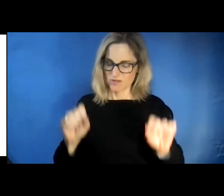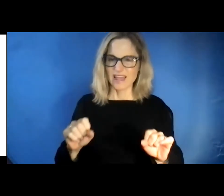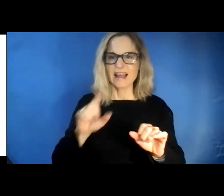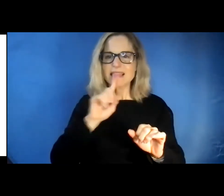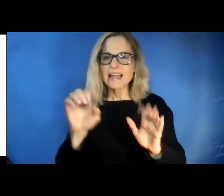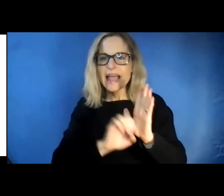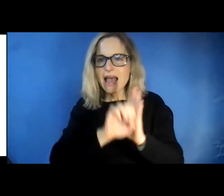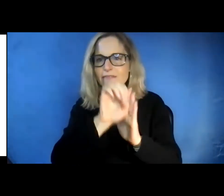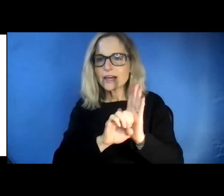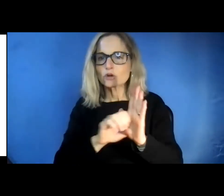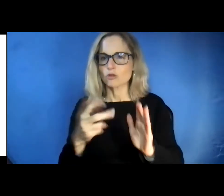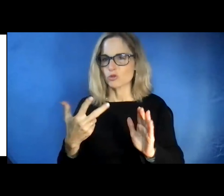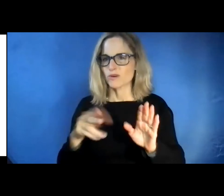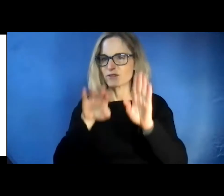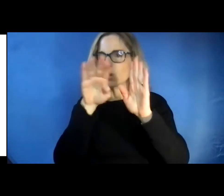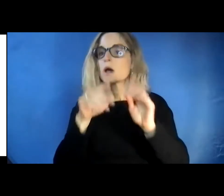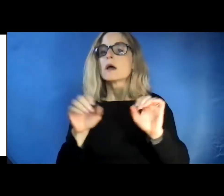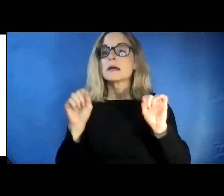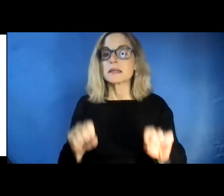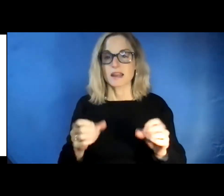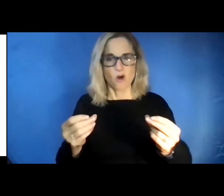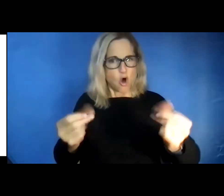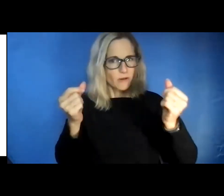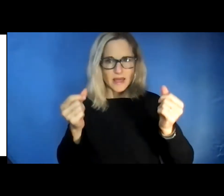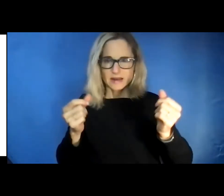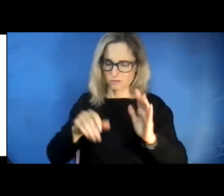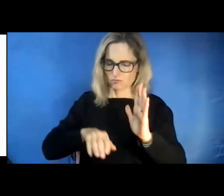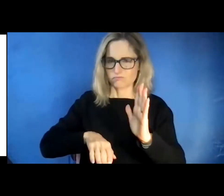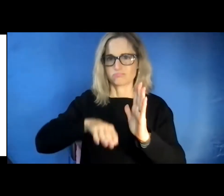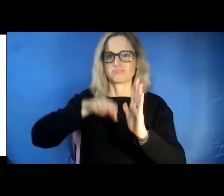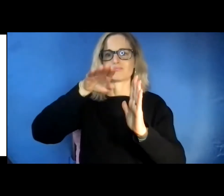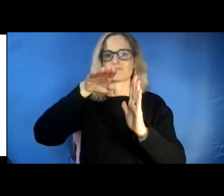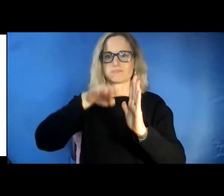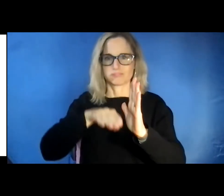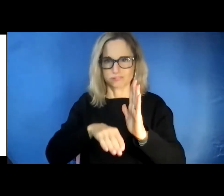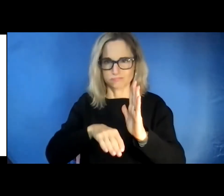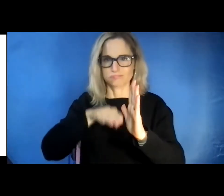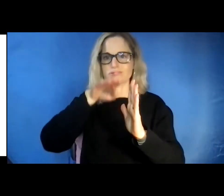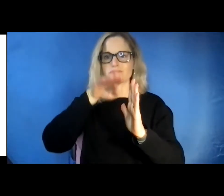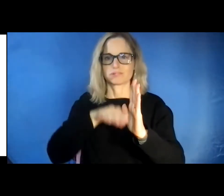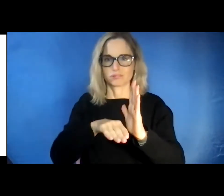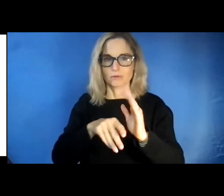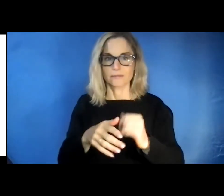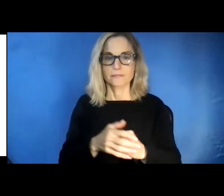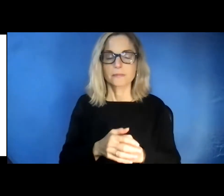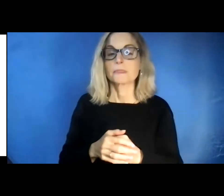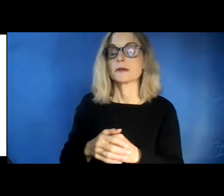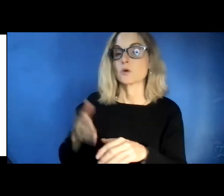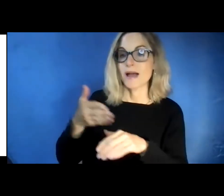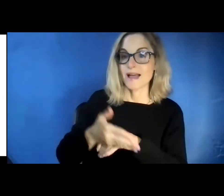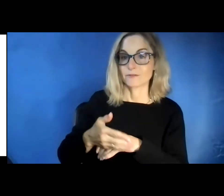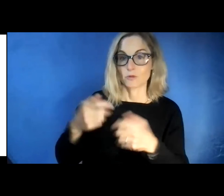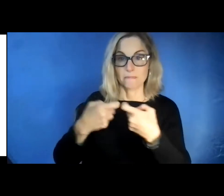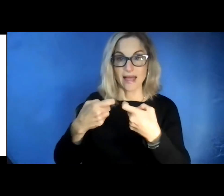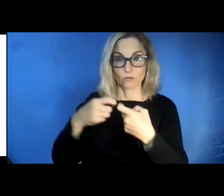down 3 floors, and it's basically an automated warehouse. Once the battery packs and motors are completed, they're brought to this area where they're